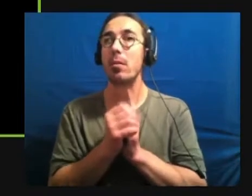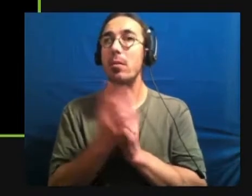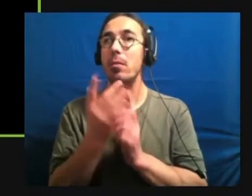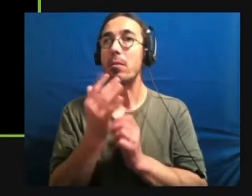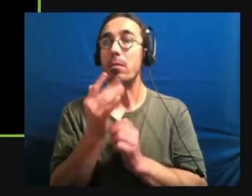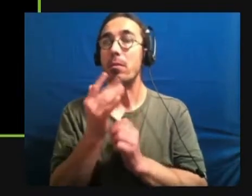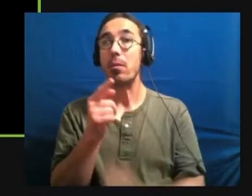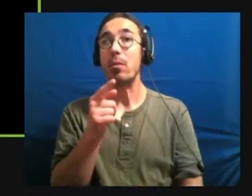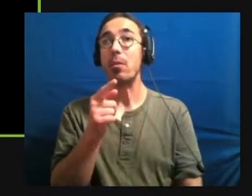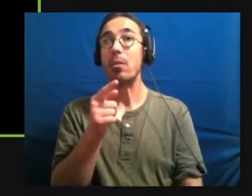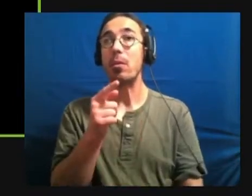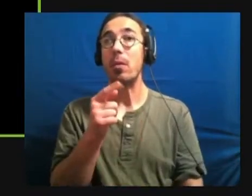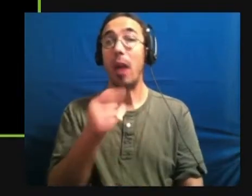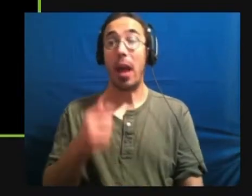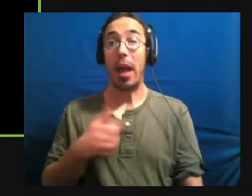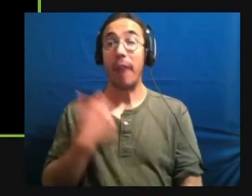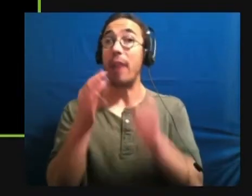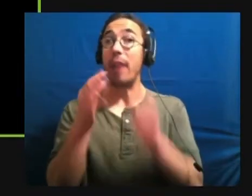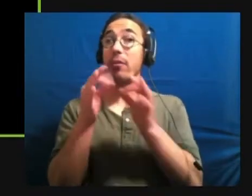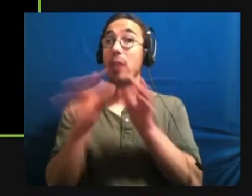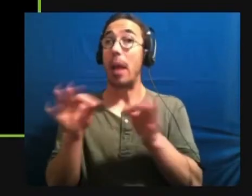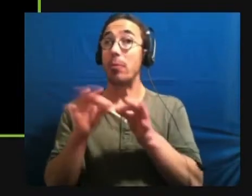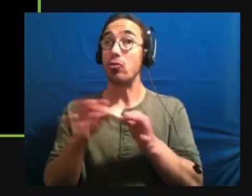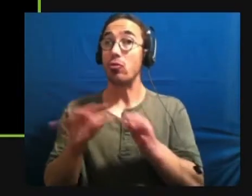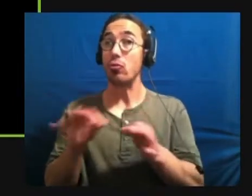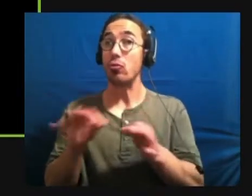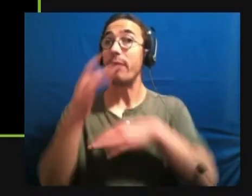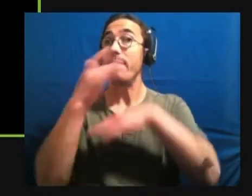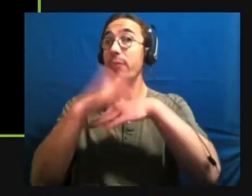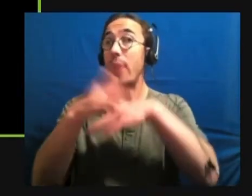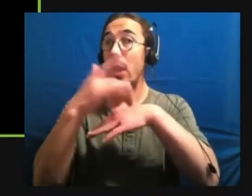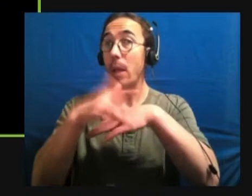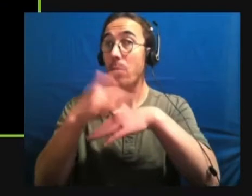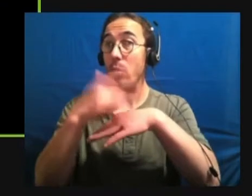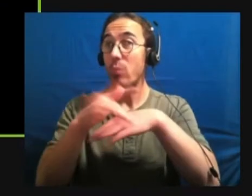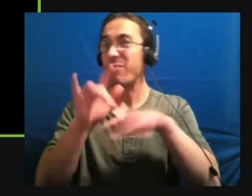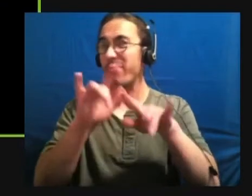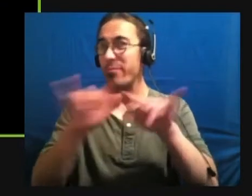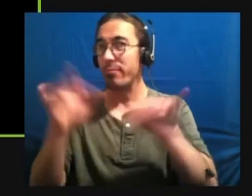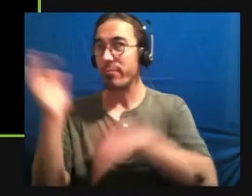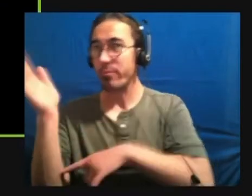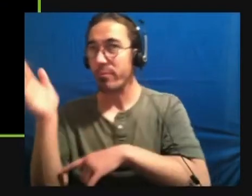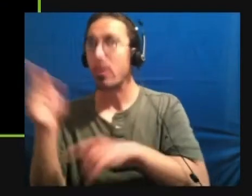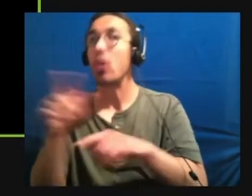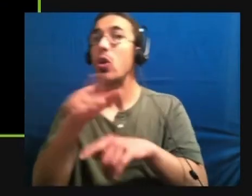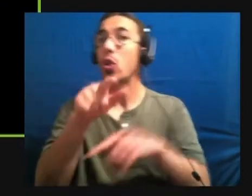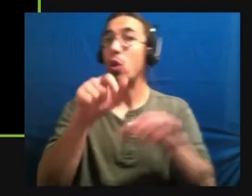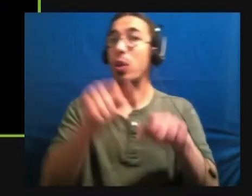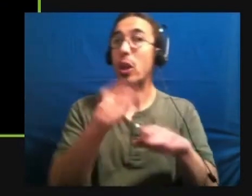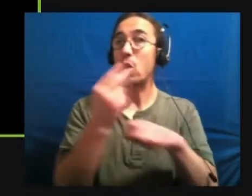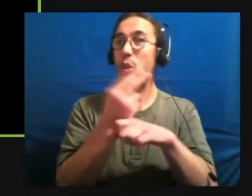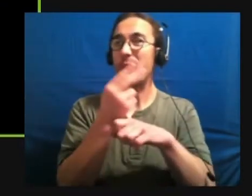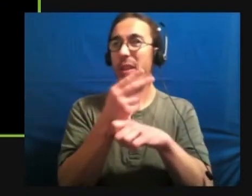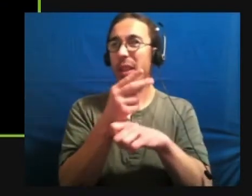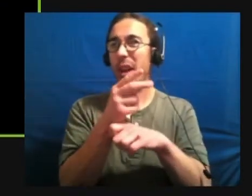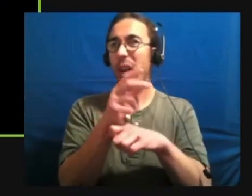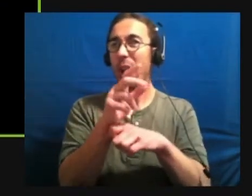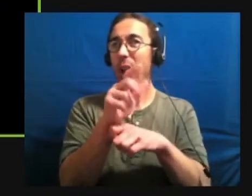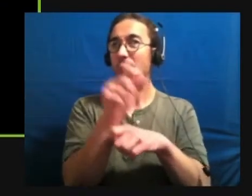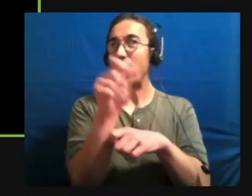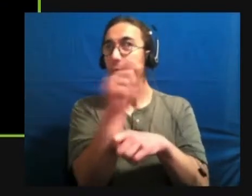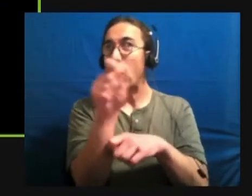you have live captions for this presentation. You can use the toggle captions on and